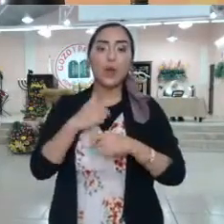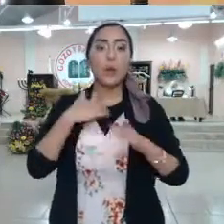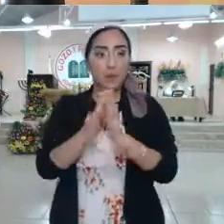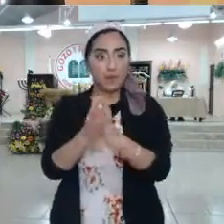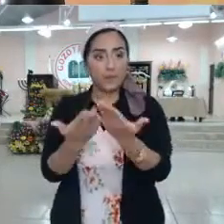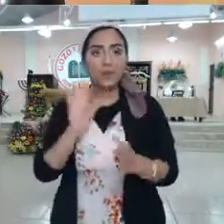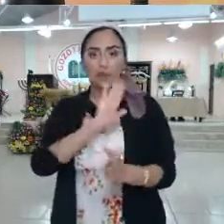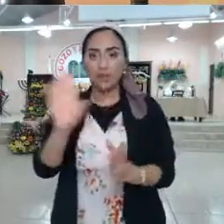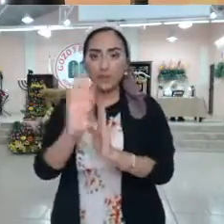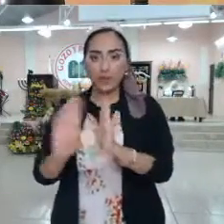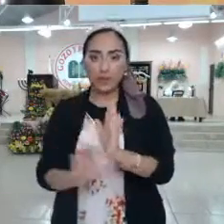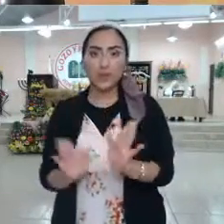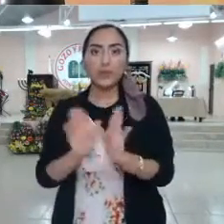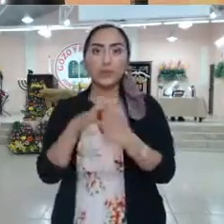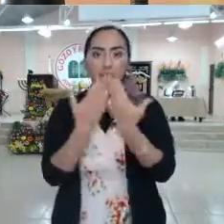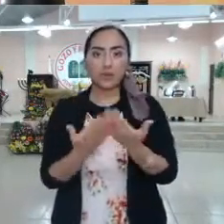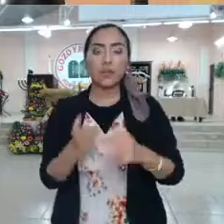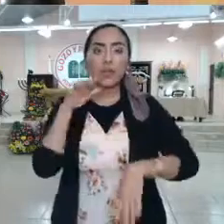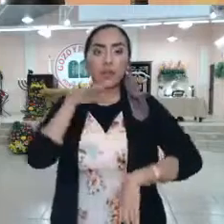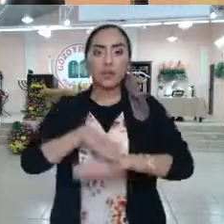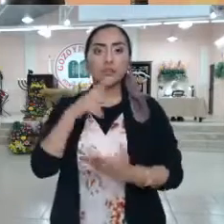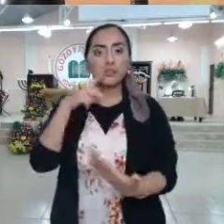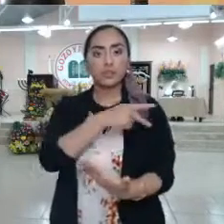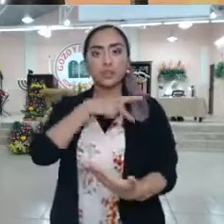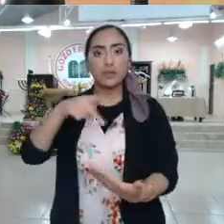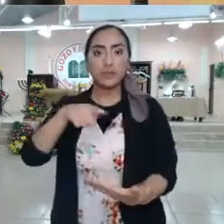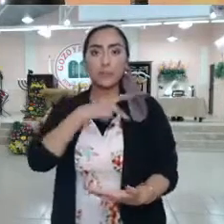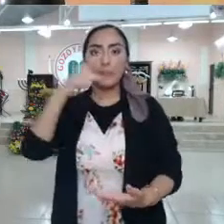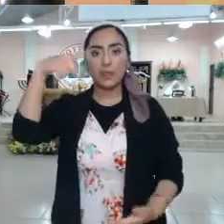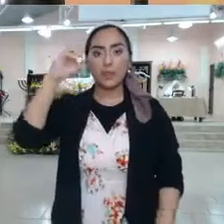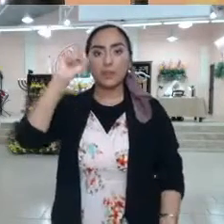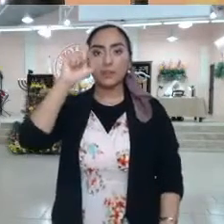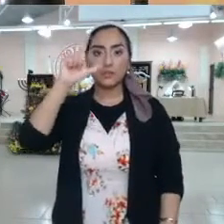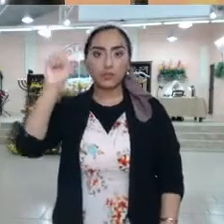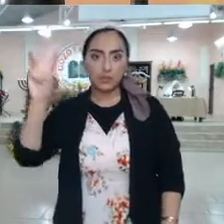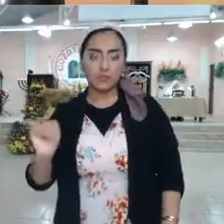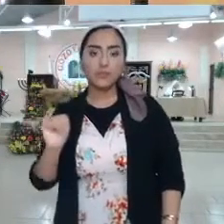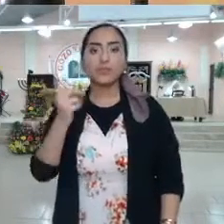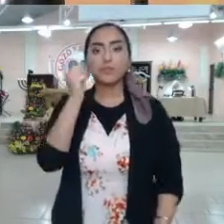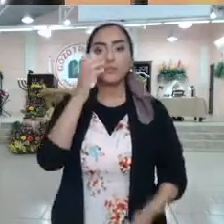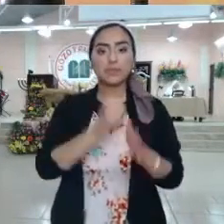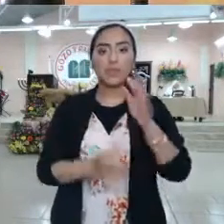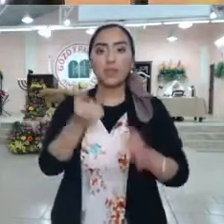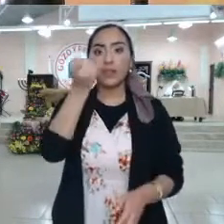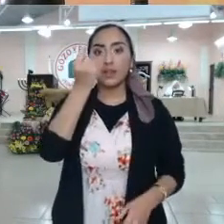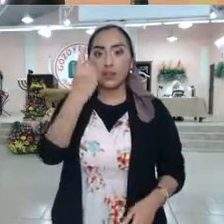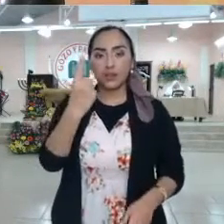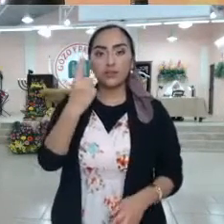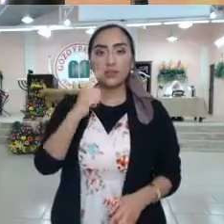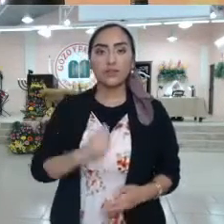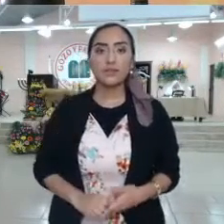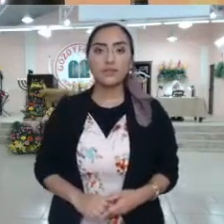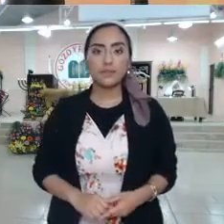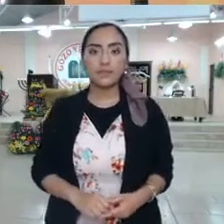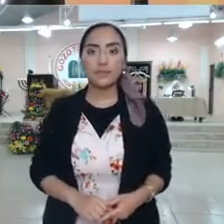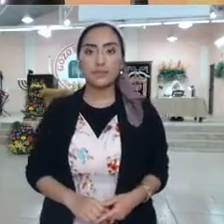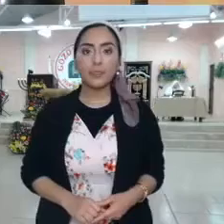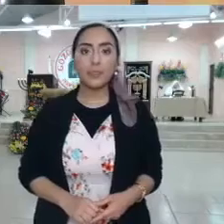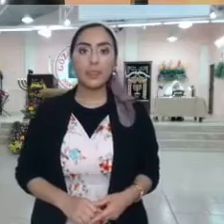practice. And I want you please to open your Bible, your Tanakh in Psalm 11, please. Psalm 11.